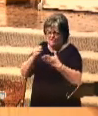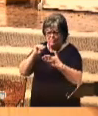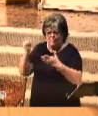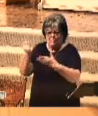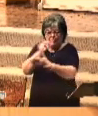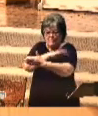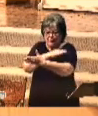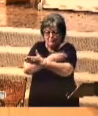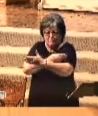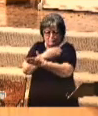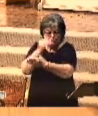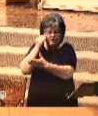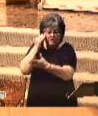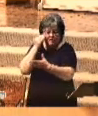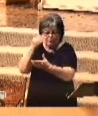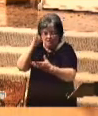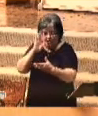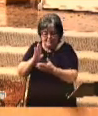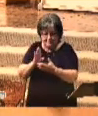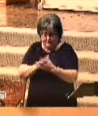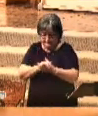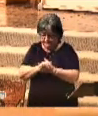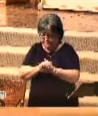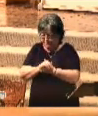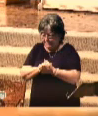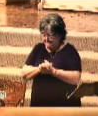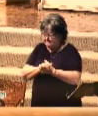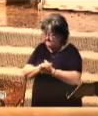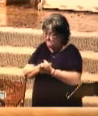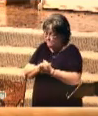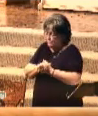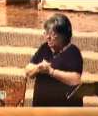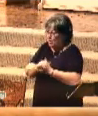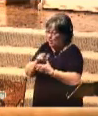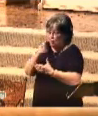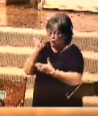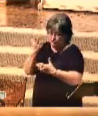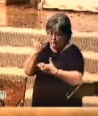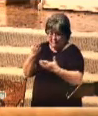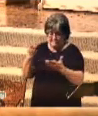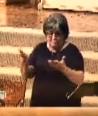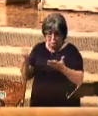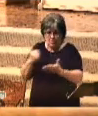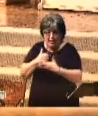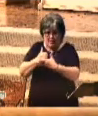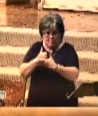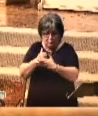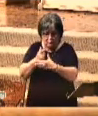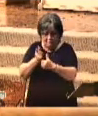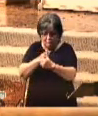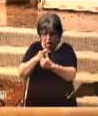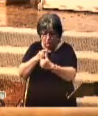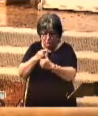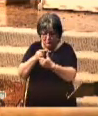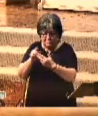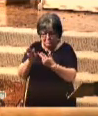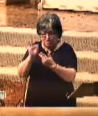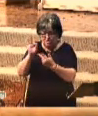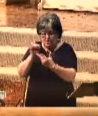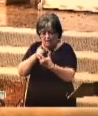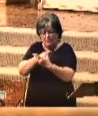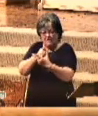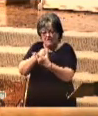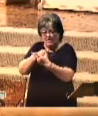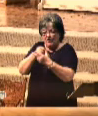Amen. Let me give you just three things that will help with this first decision of our walk. Focus on God's